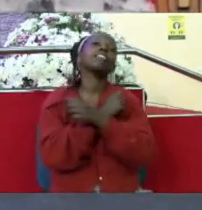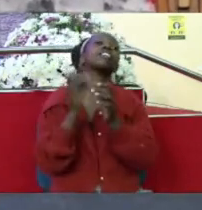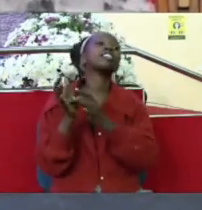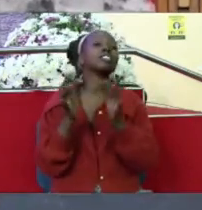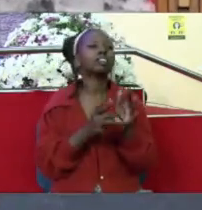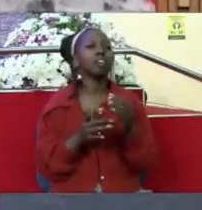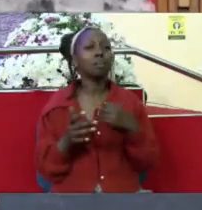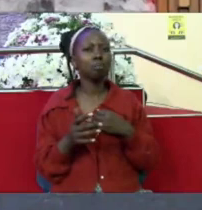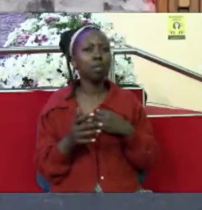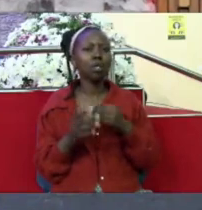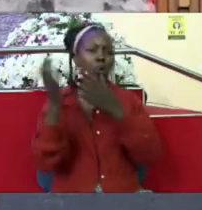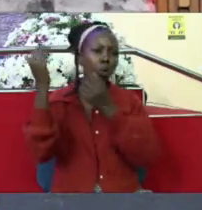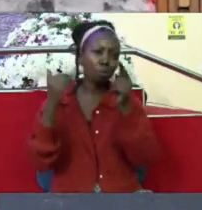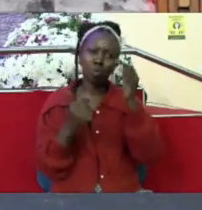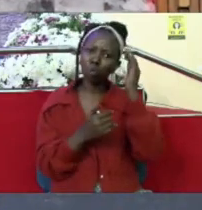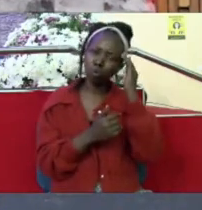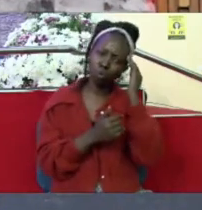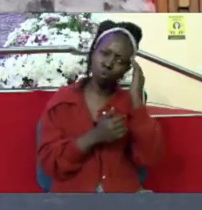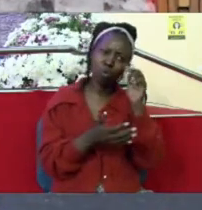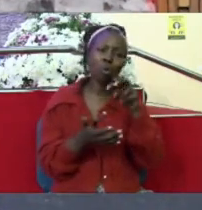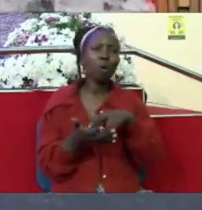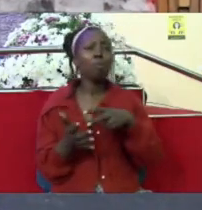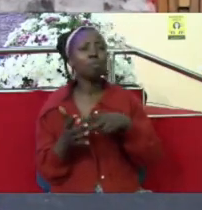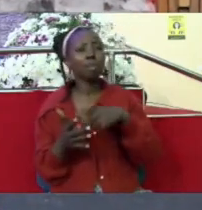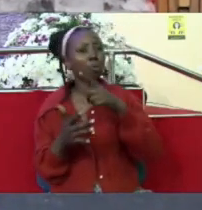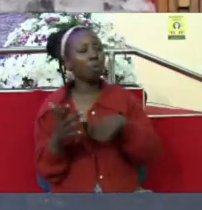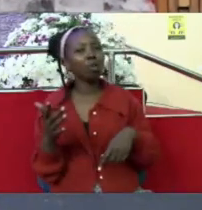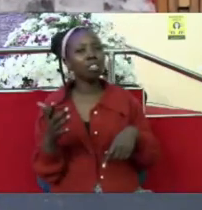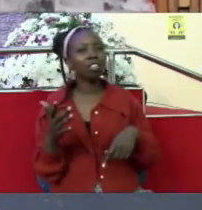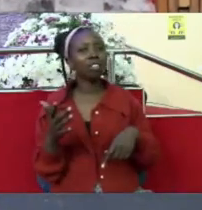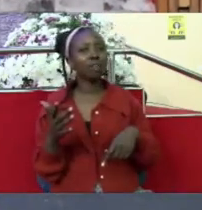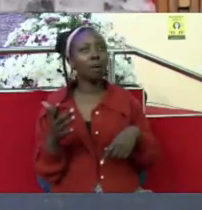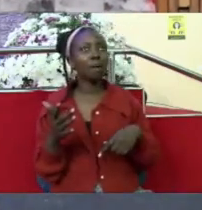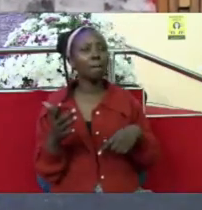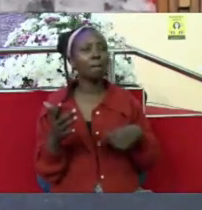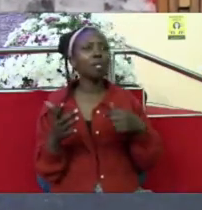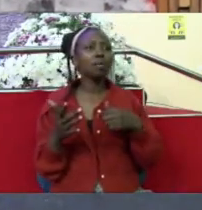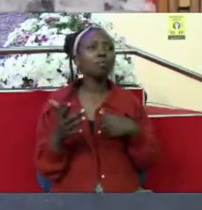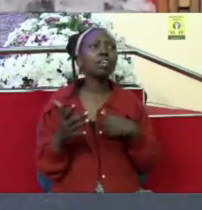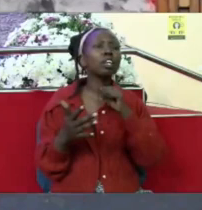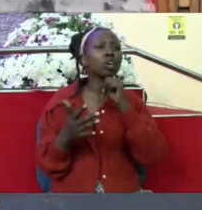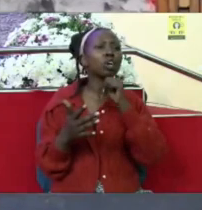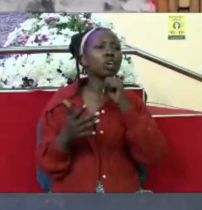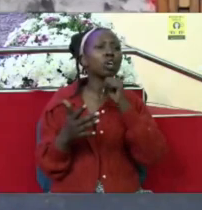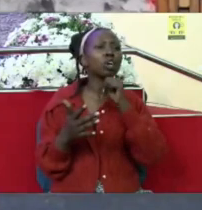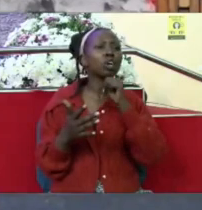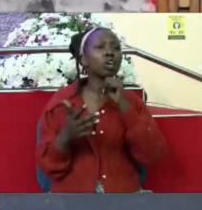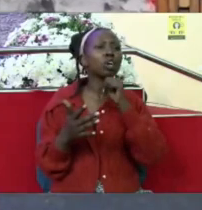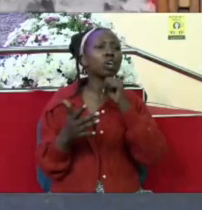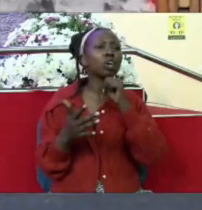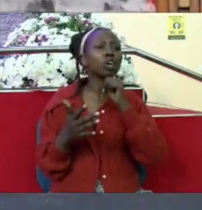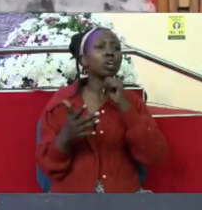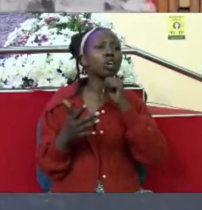that means. It means I am not the product of what people think. Mimi sio tukio la wale ambao